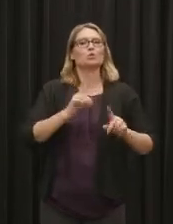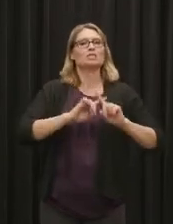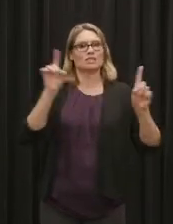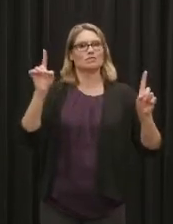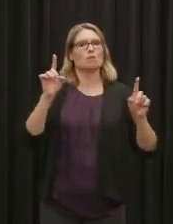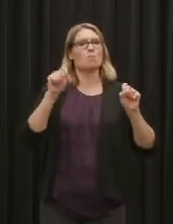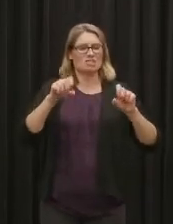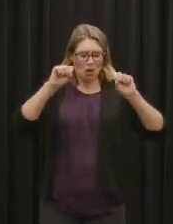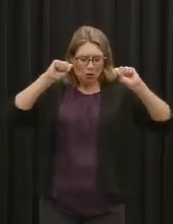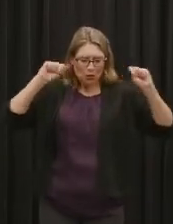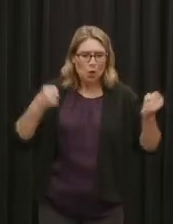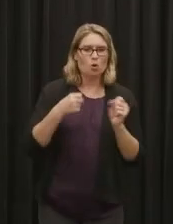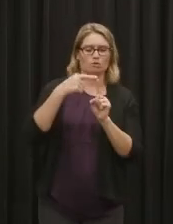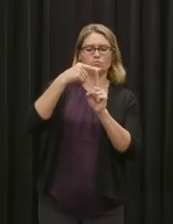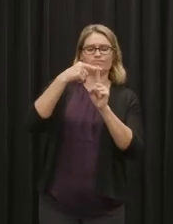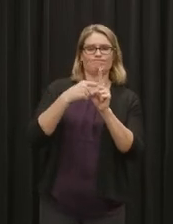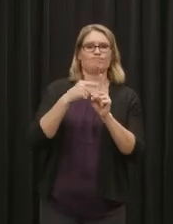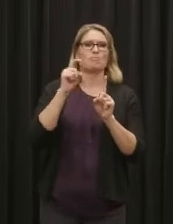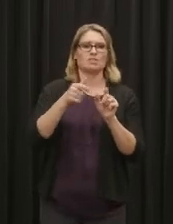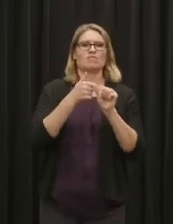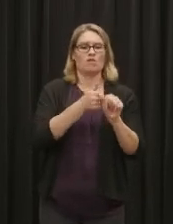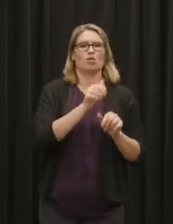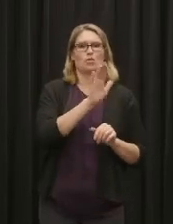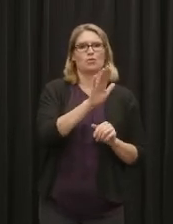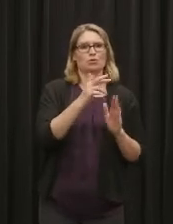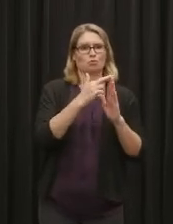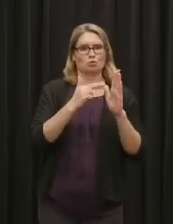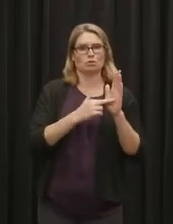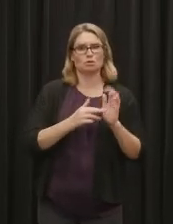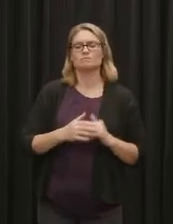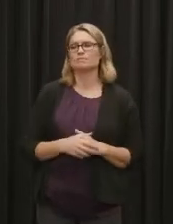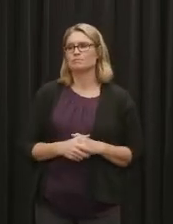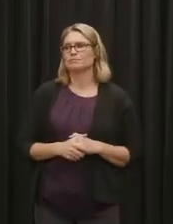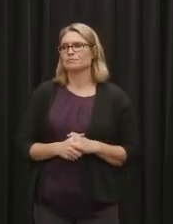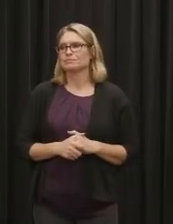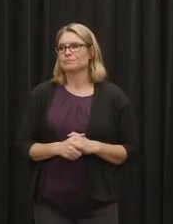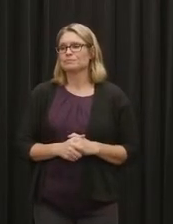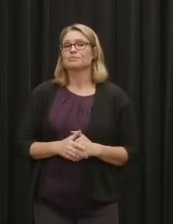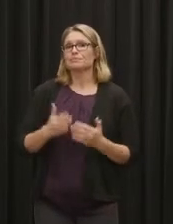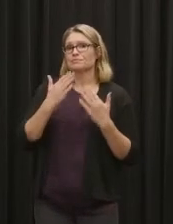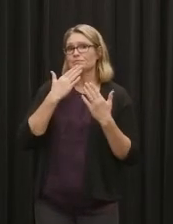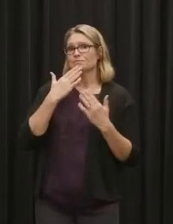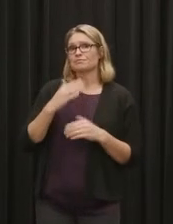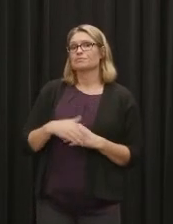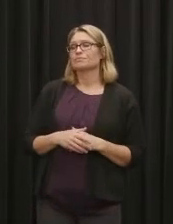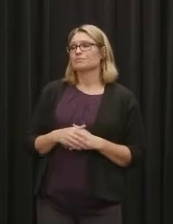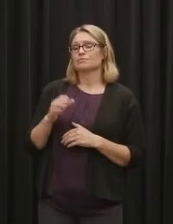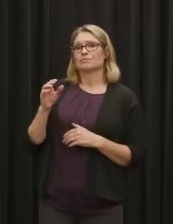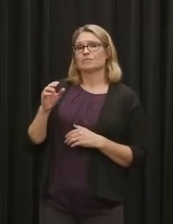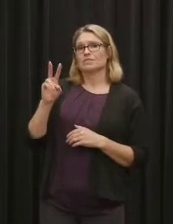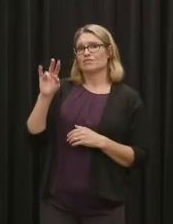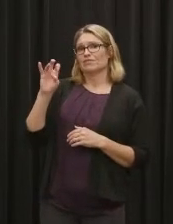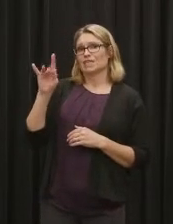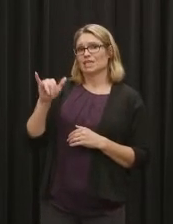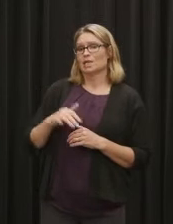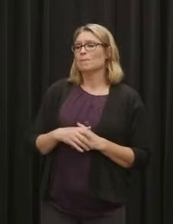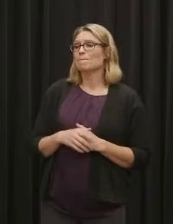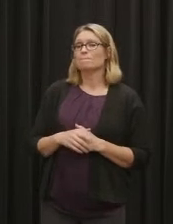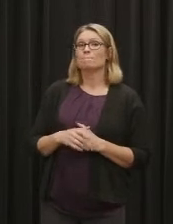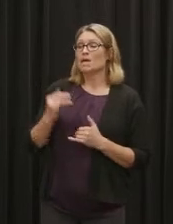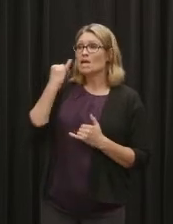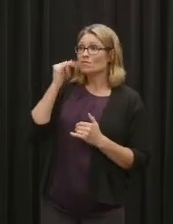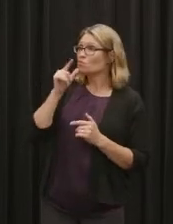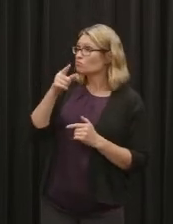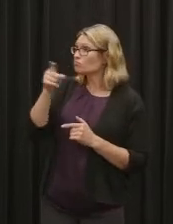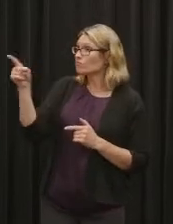Thank you, folks. Thank you. Vicki Hogarth, Charlotte County TV. Thank you, Bruce. My question is for whoever feels comfortable